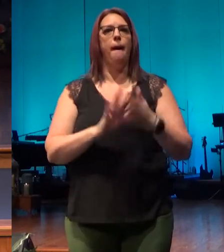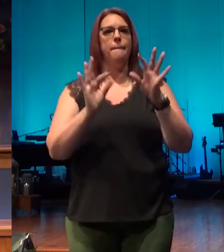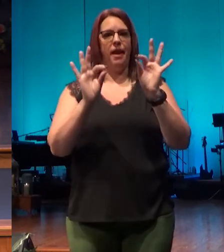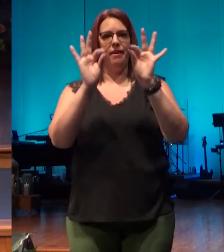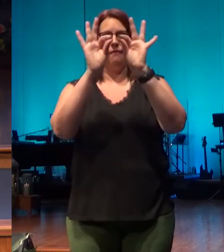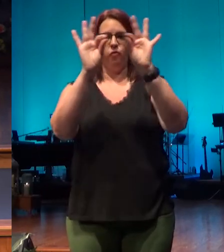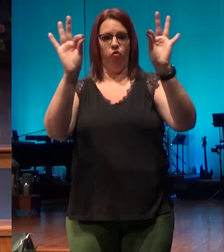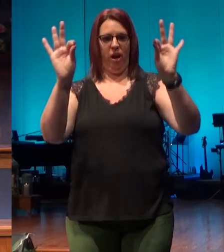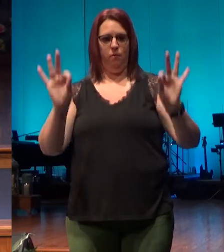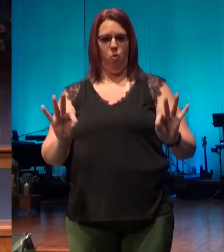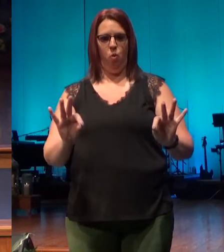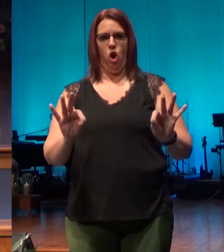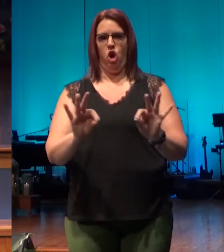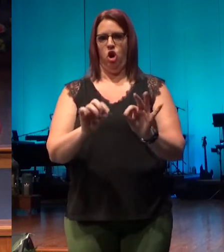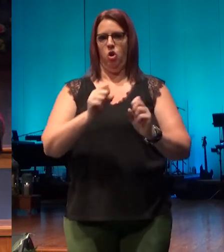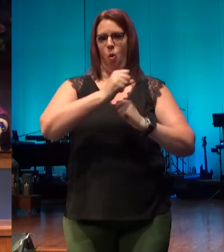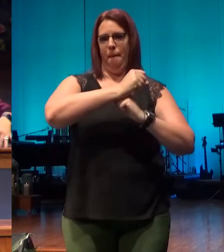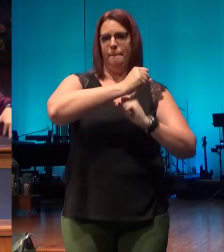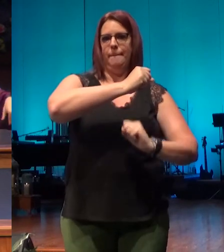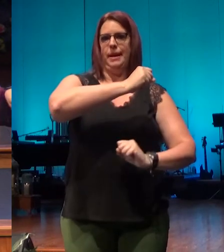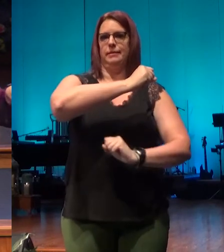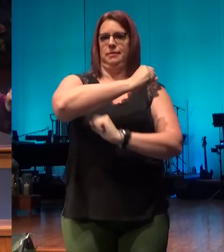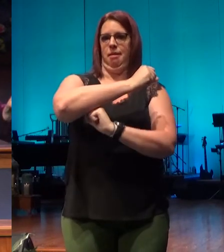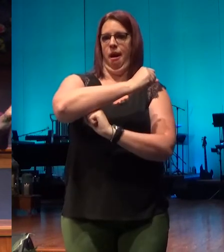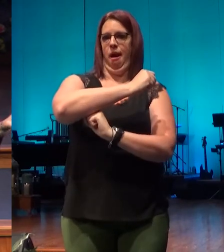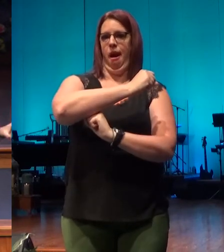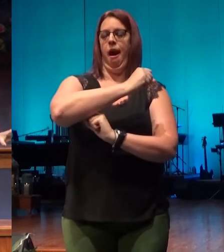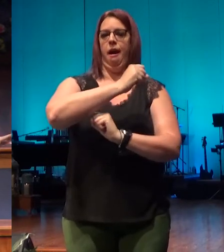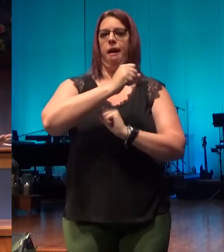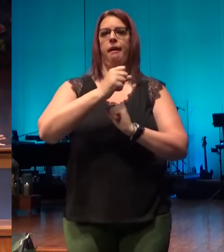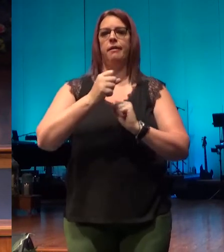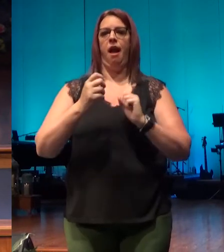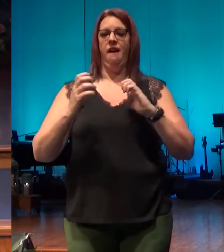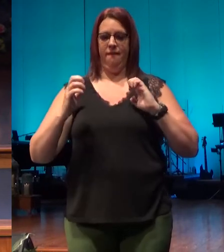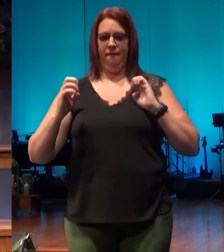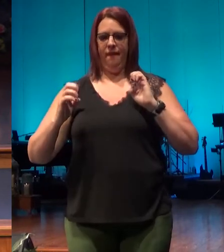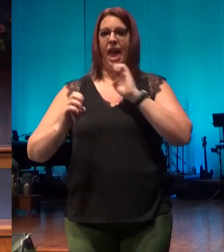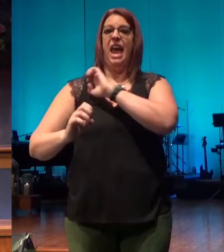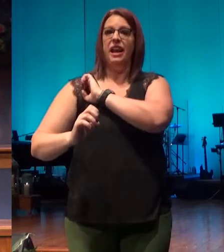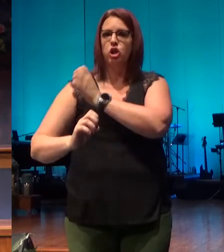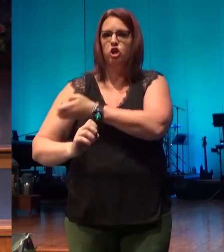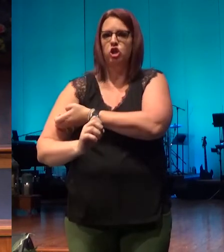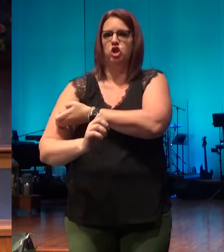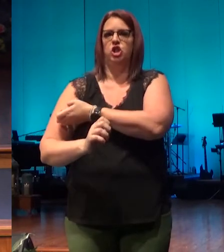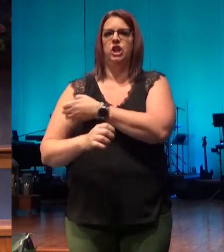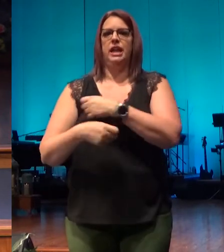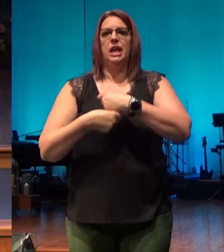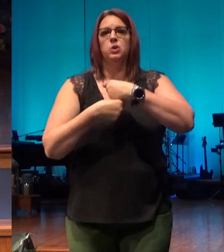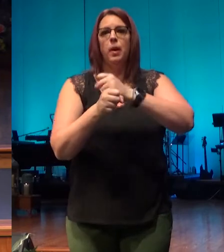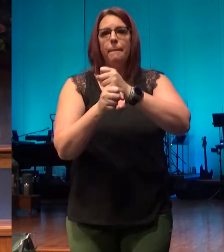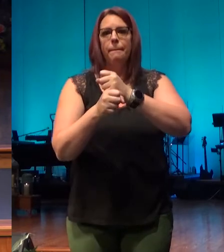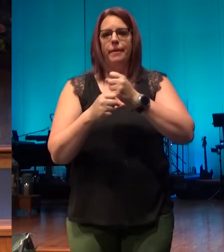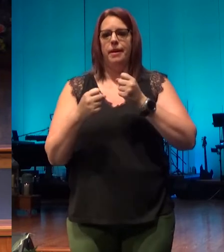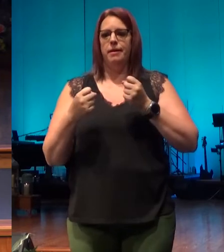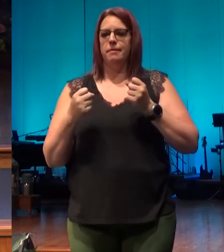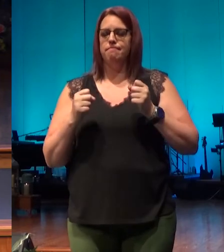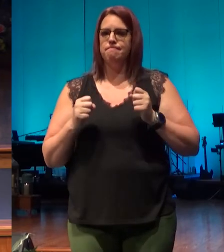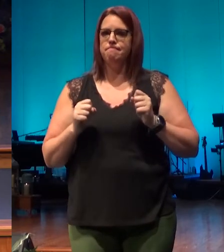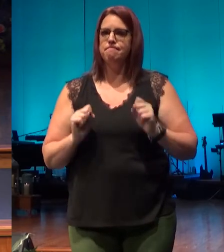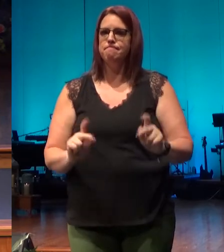a baseline of energetic that can be with us as we make attempts to